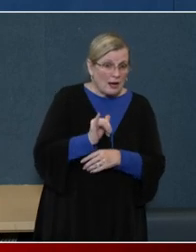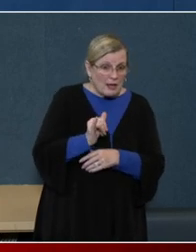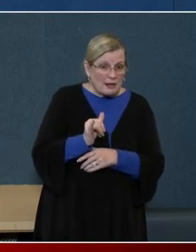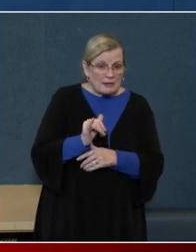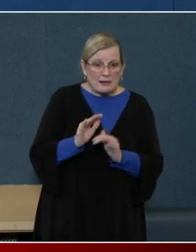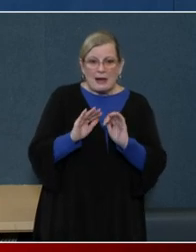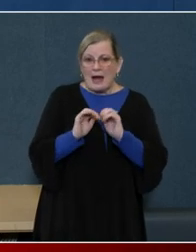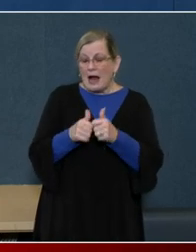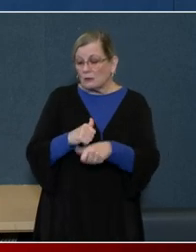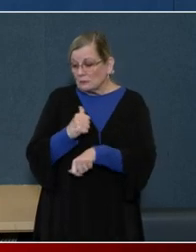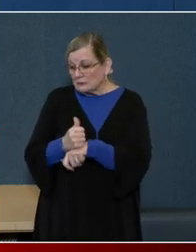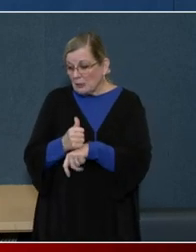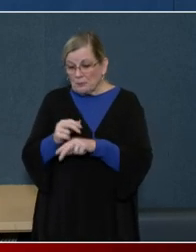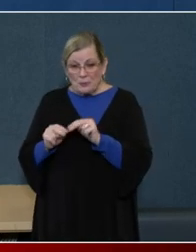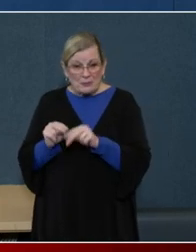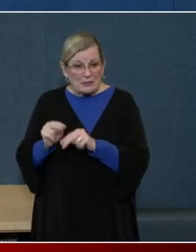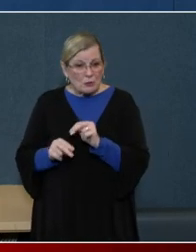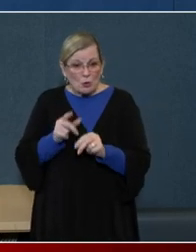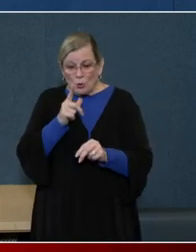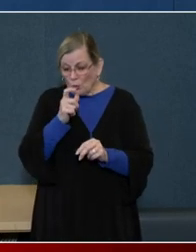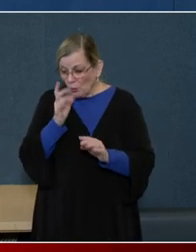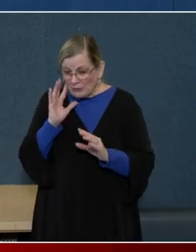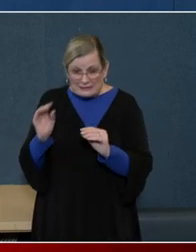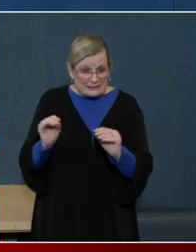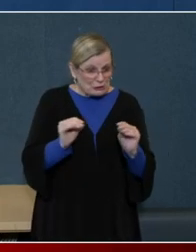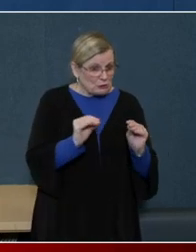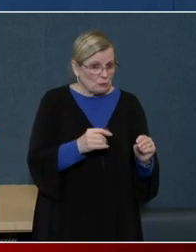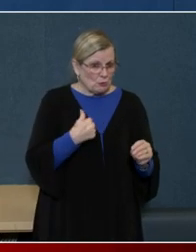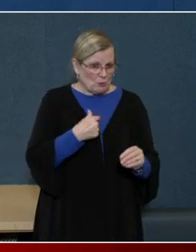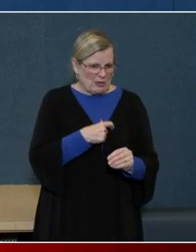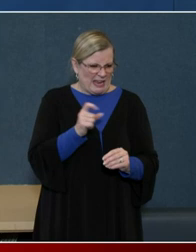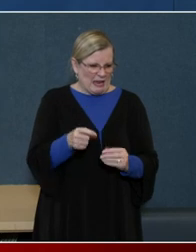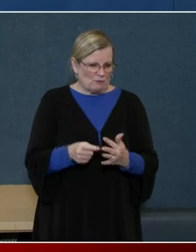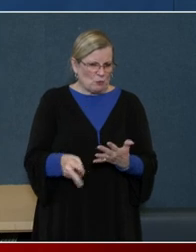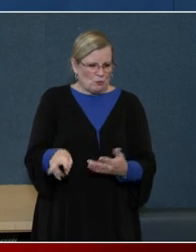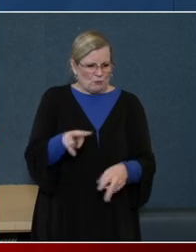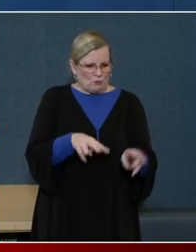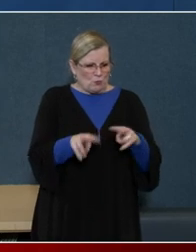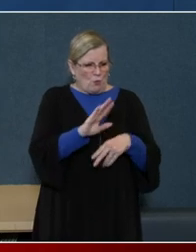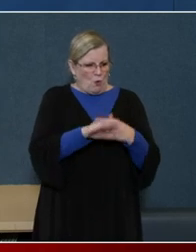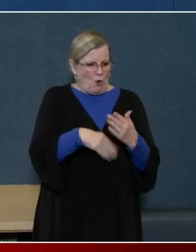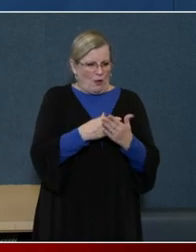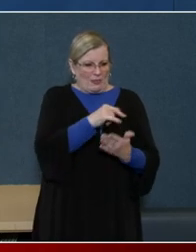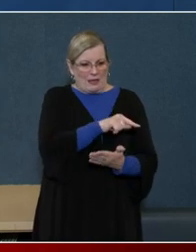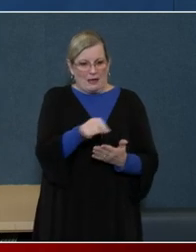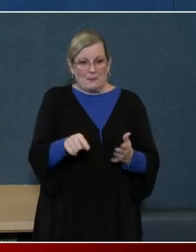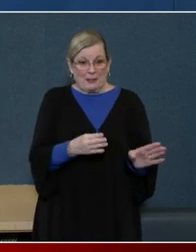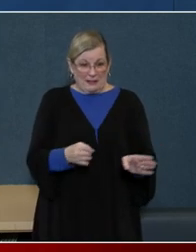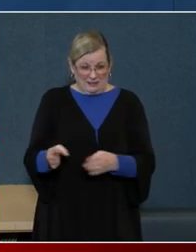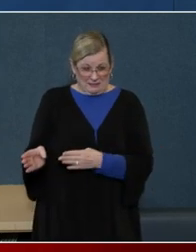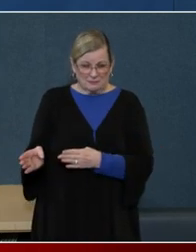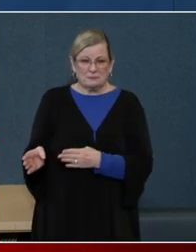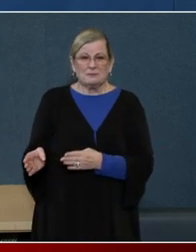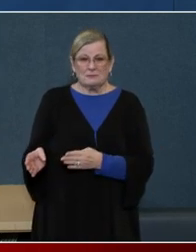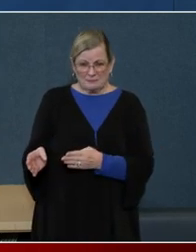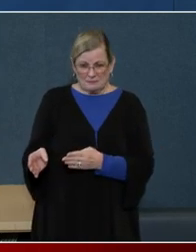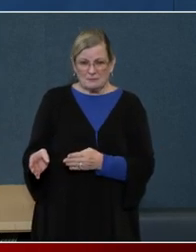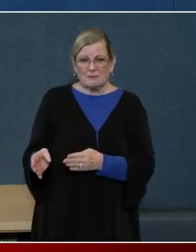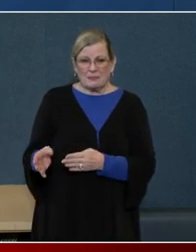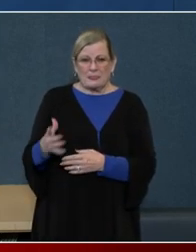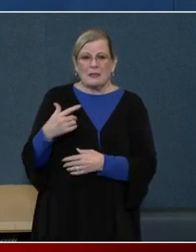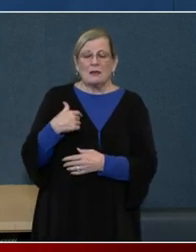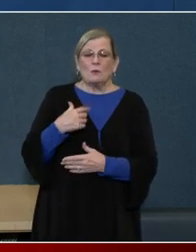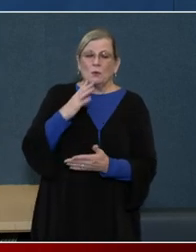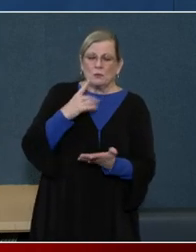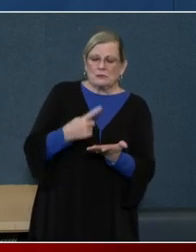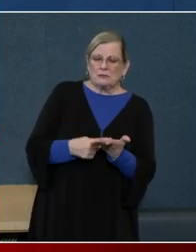to support them with review of their plans of their building. And today I'm going to highlight some of that. You can see today on the campus